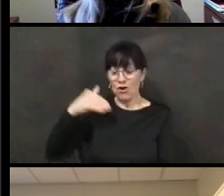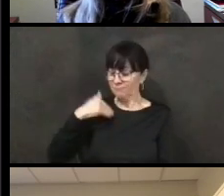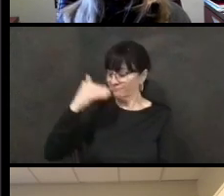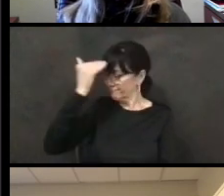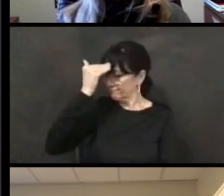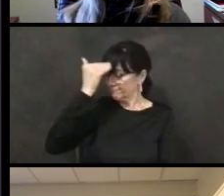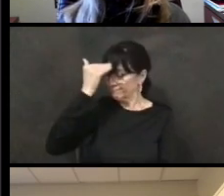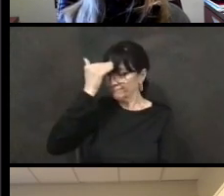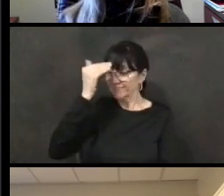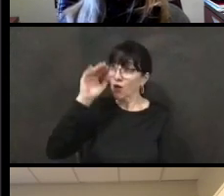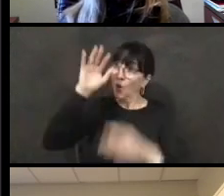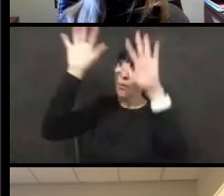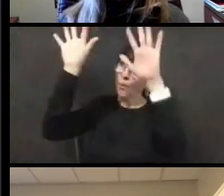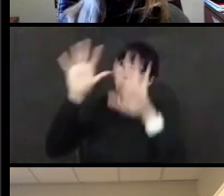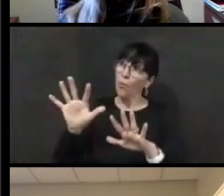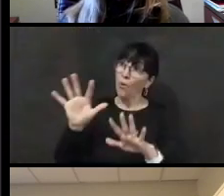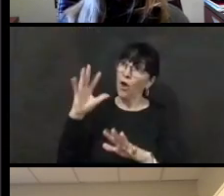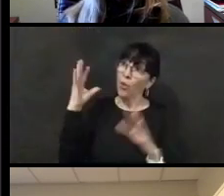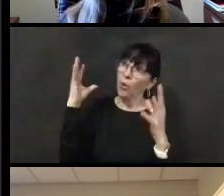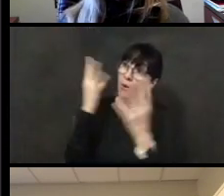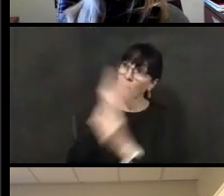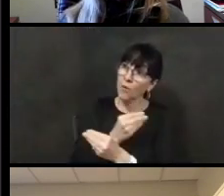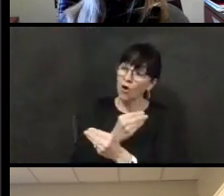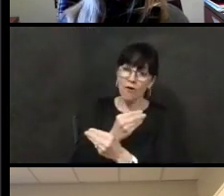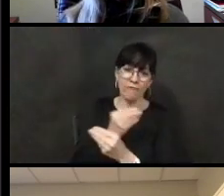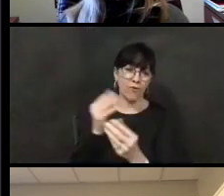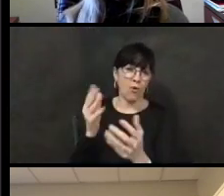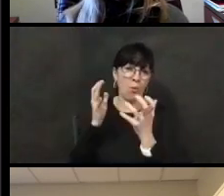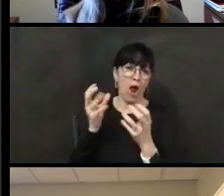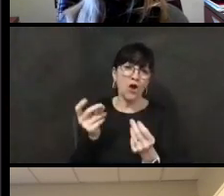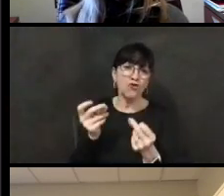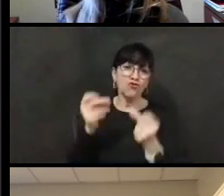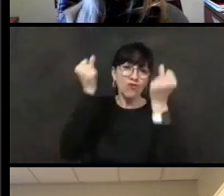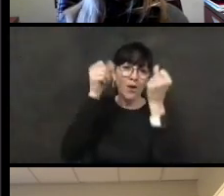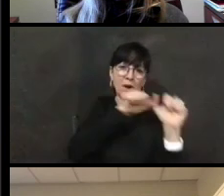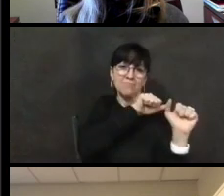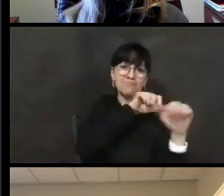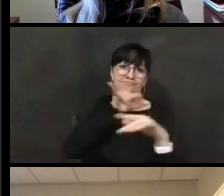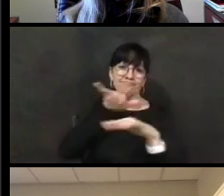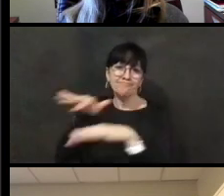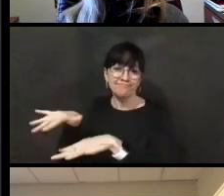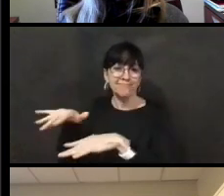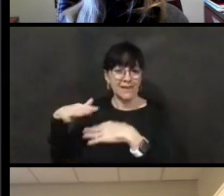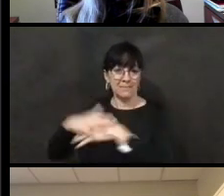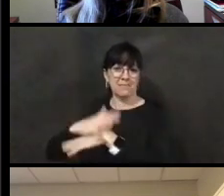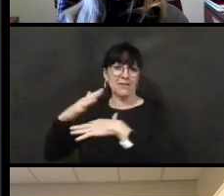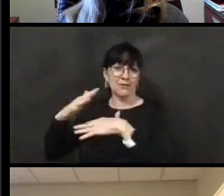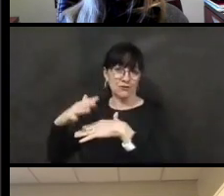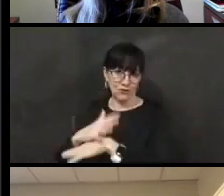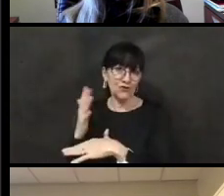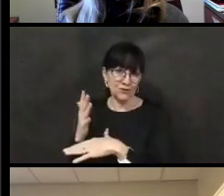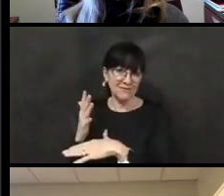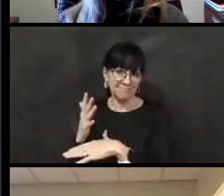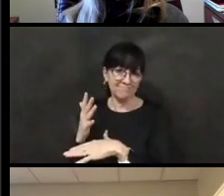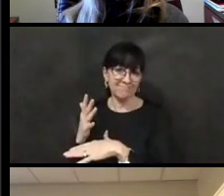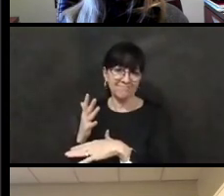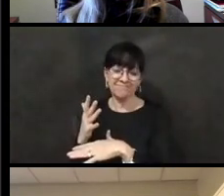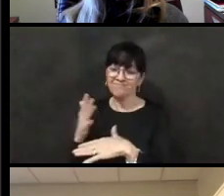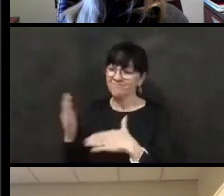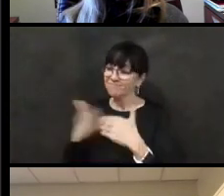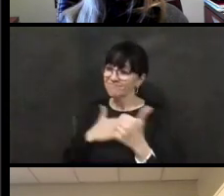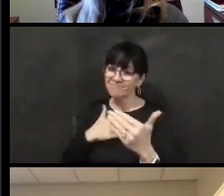all of us, whether we're from Kent County and the coastline there, or whether we're here with our brothers and sisters from the city of Wilmington